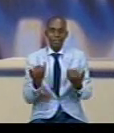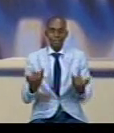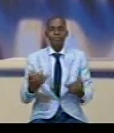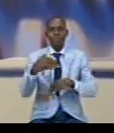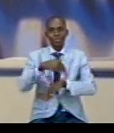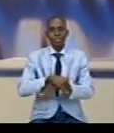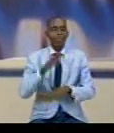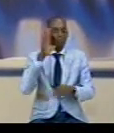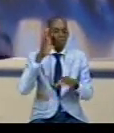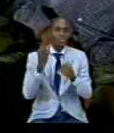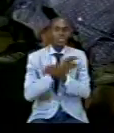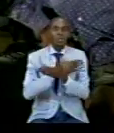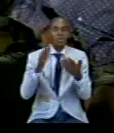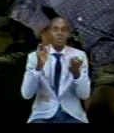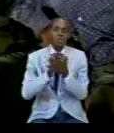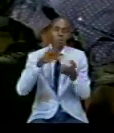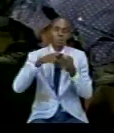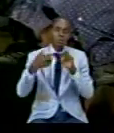problem away.